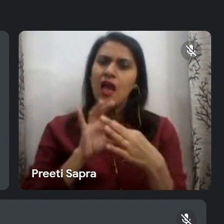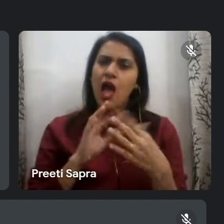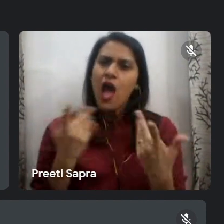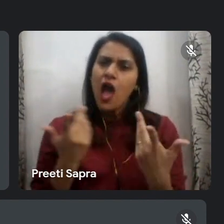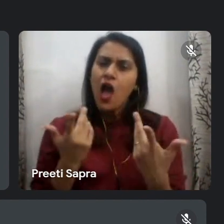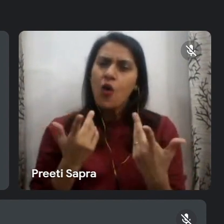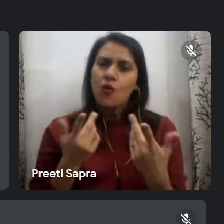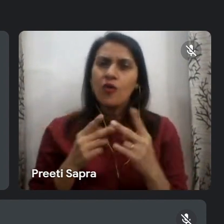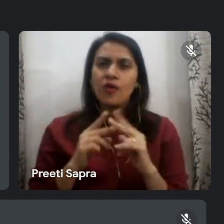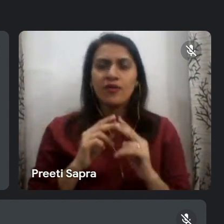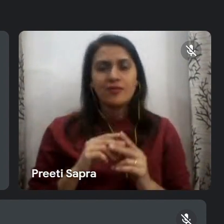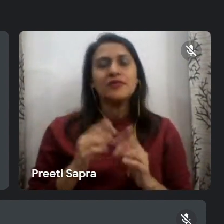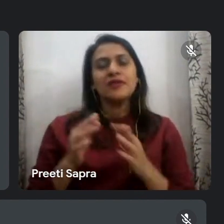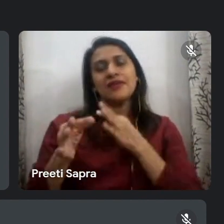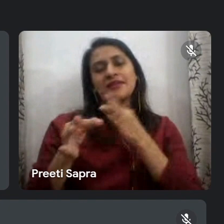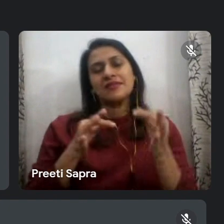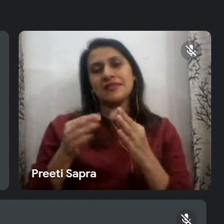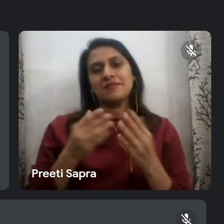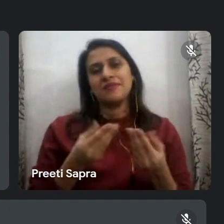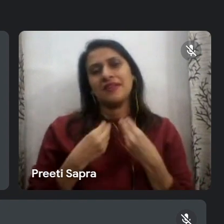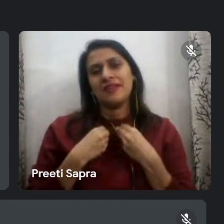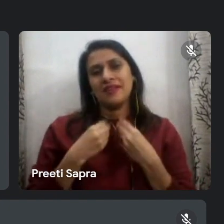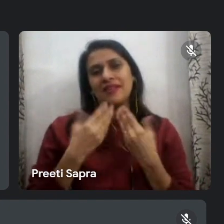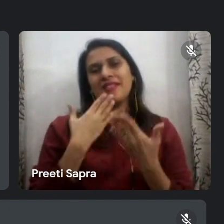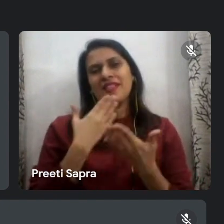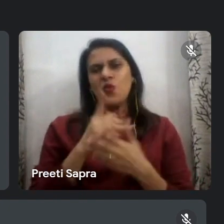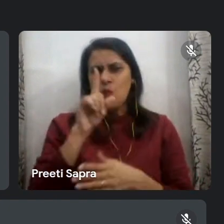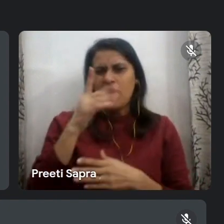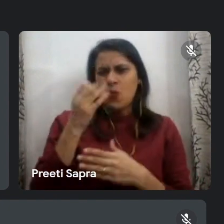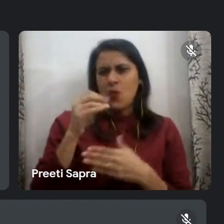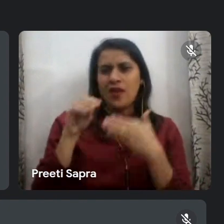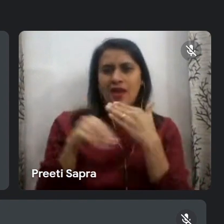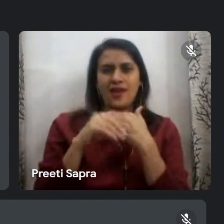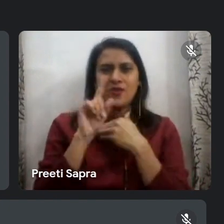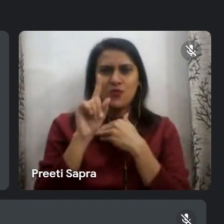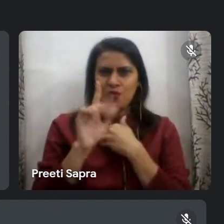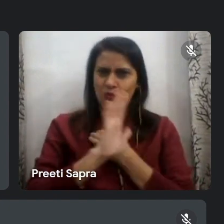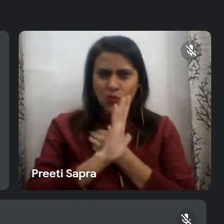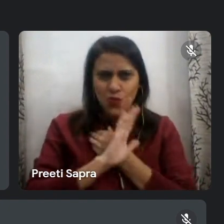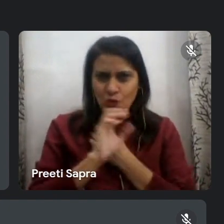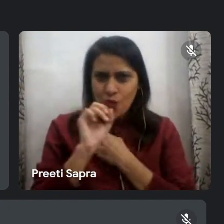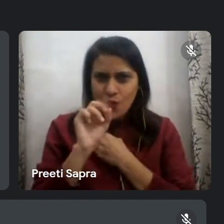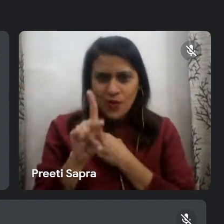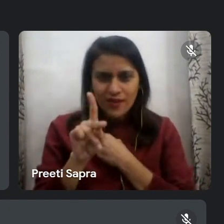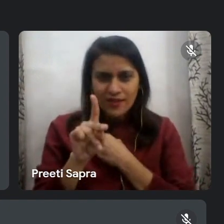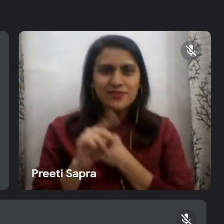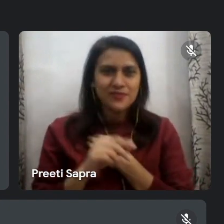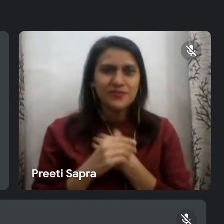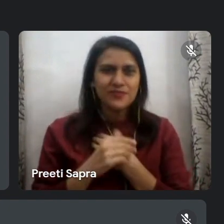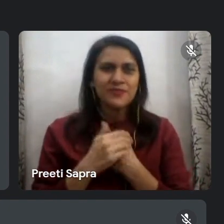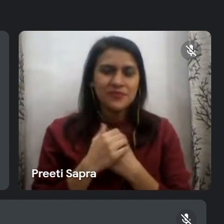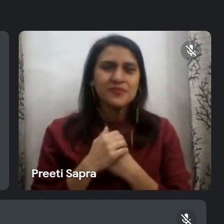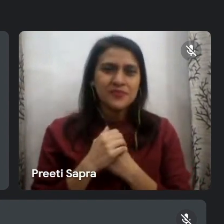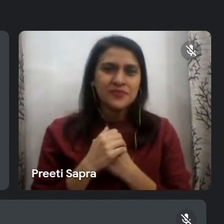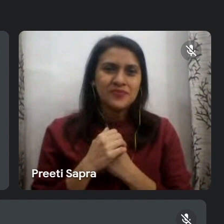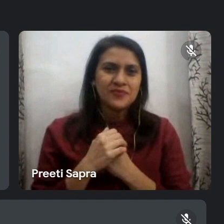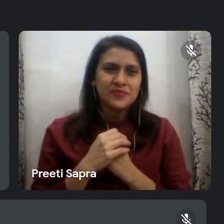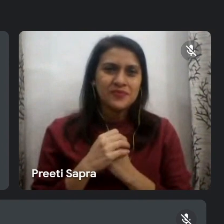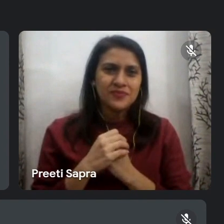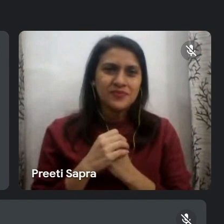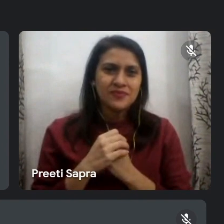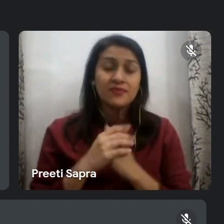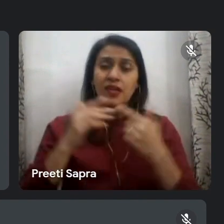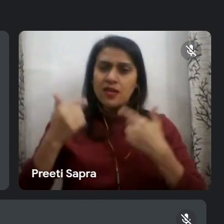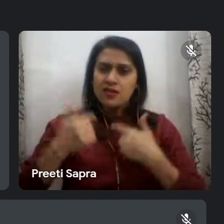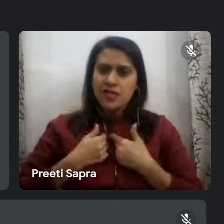Thanks so much for sharing your I would experience. just like to add on one thing, like if it's okay. Yeah, sure. Like there is this thing, discovering yourself